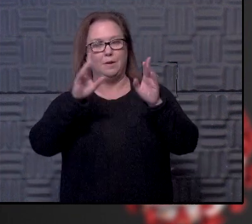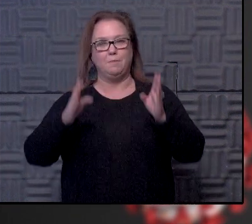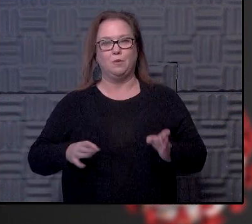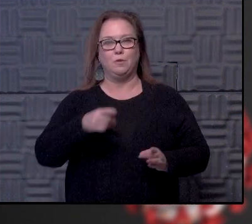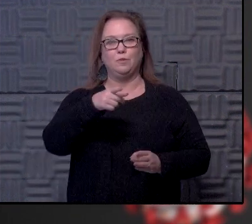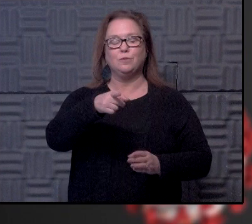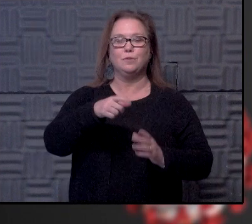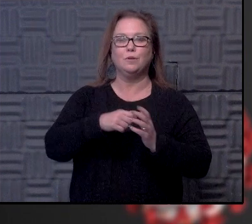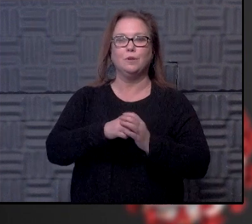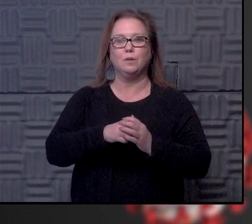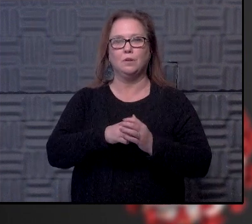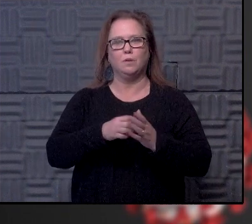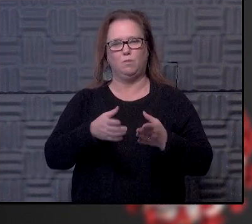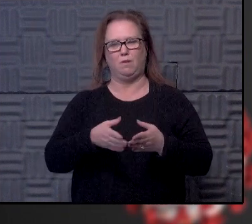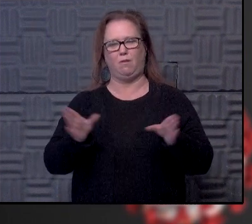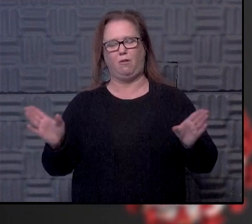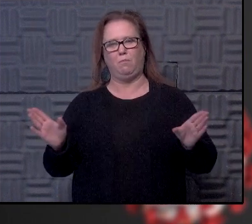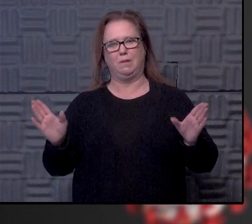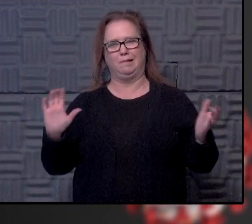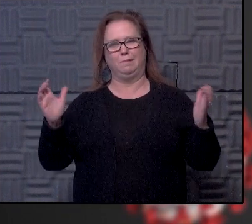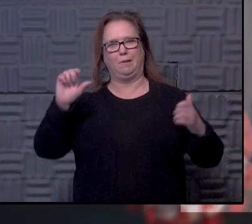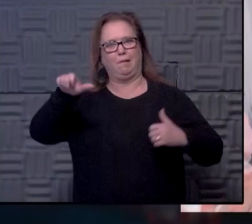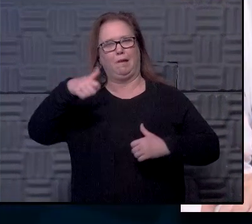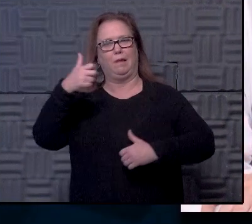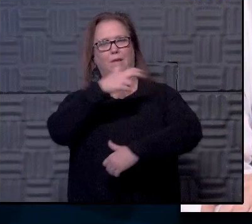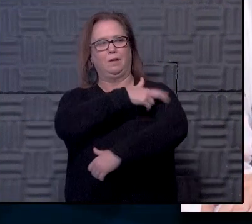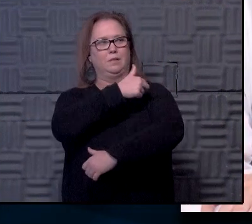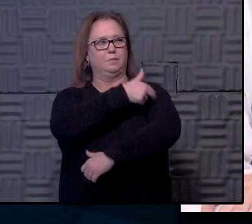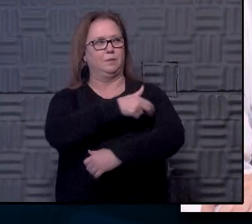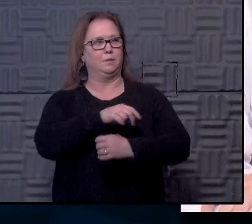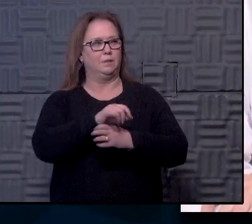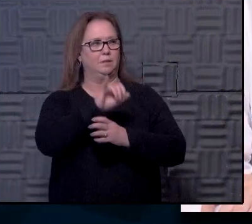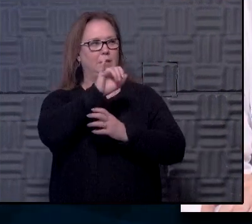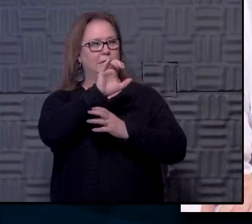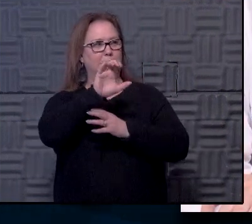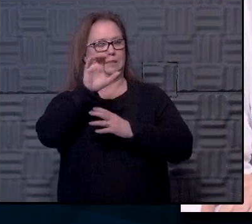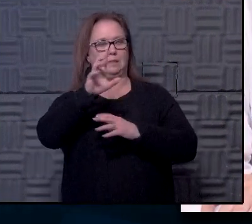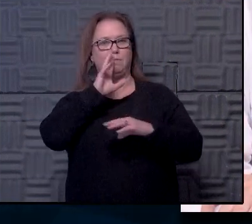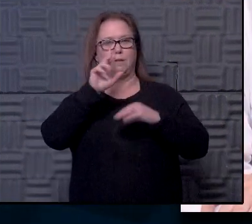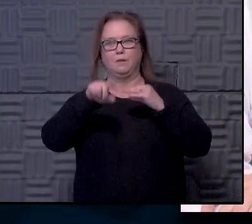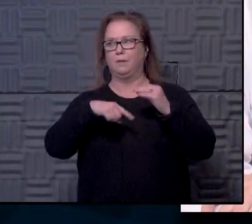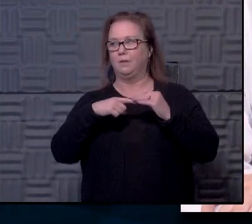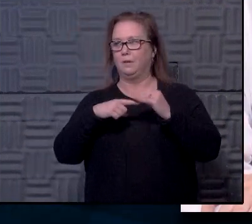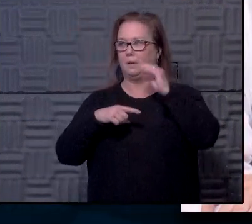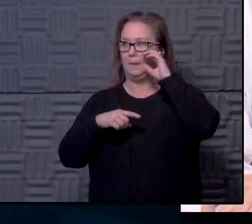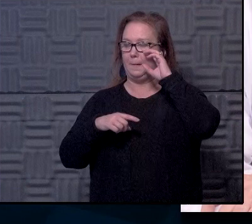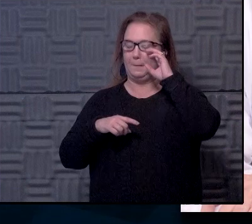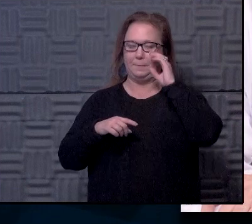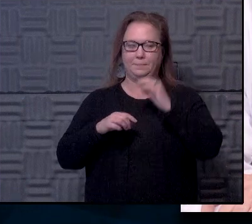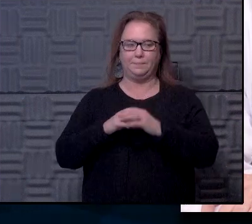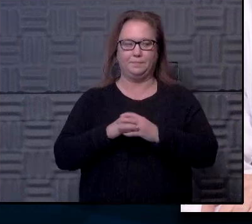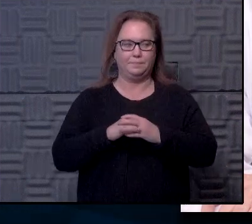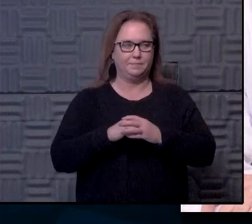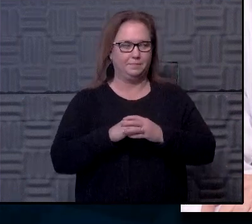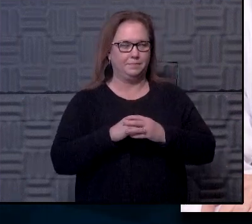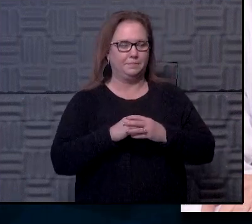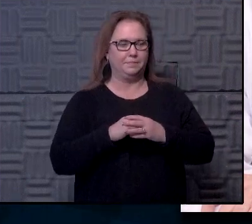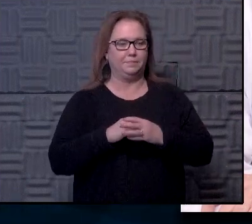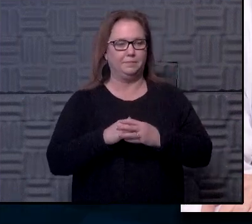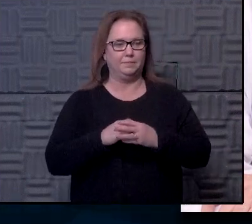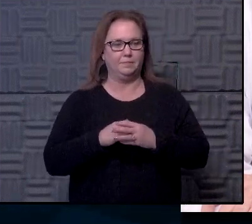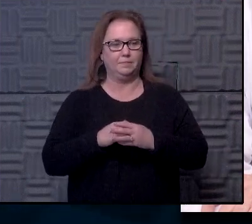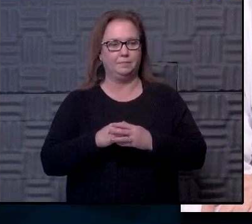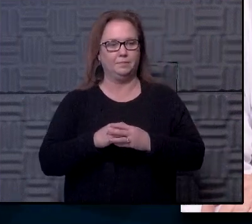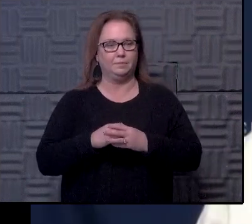I actually think we've been more open than most places. It might be the ICC thing we talked about. I know, we're getting there. Yeah.